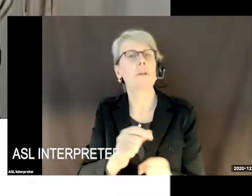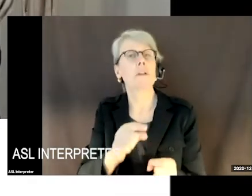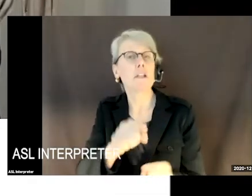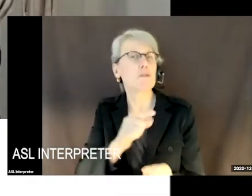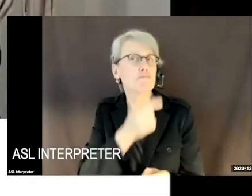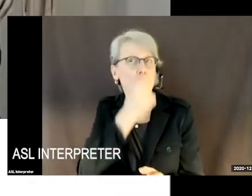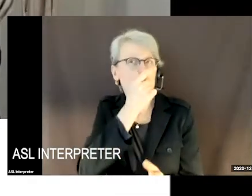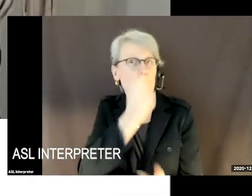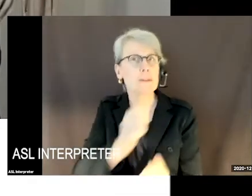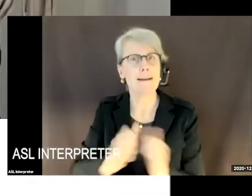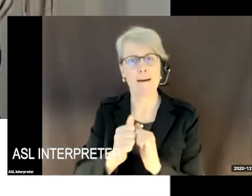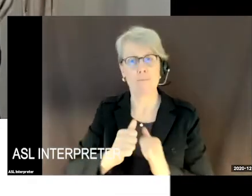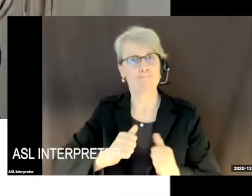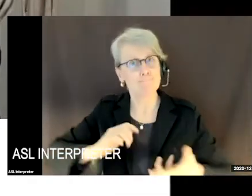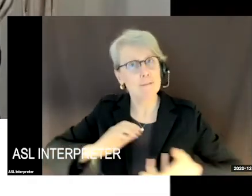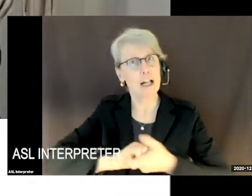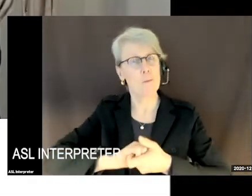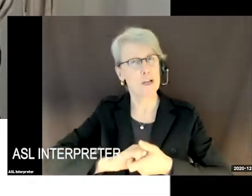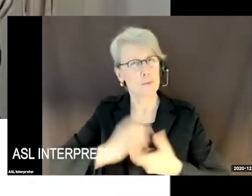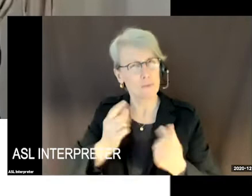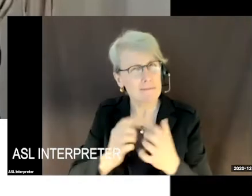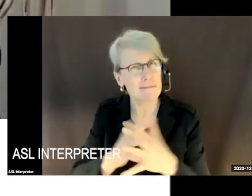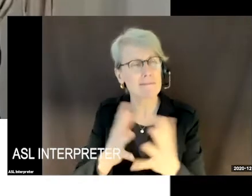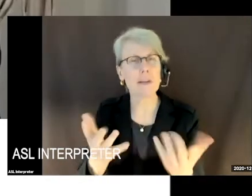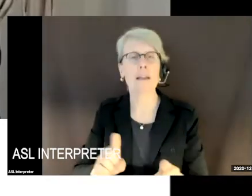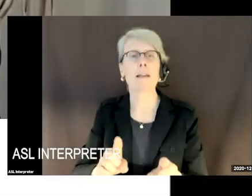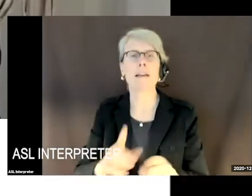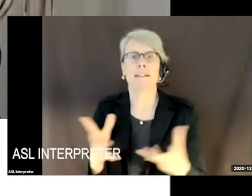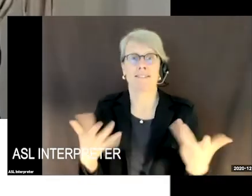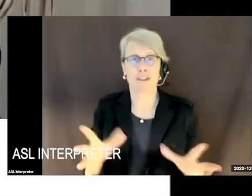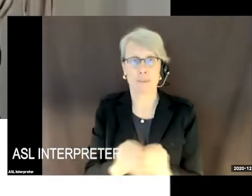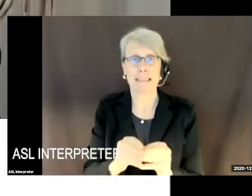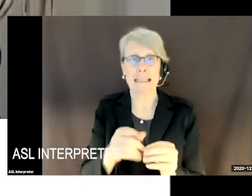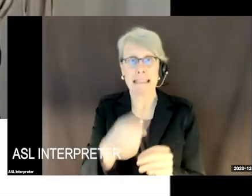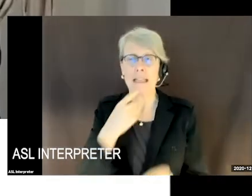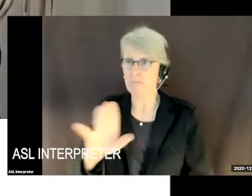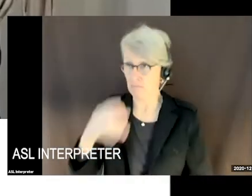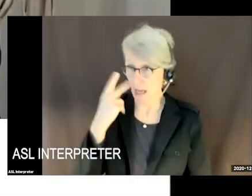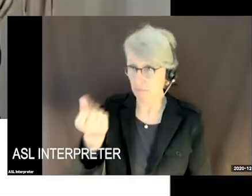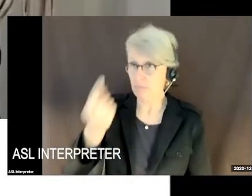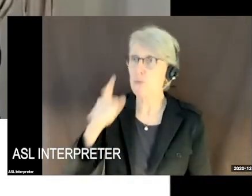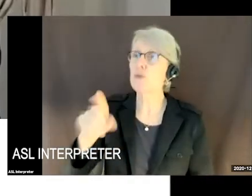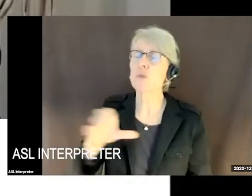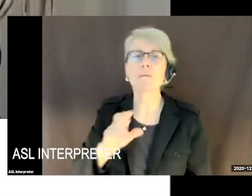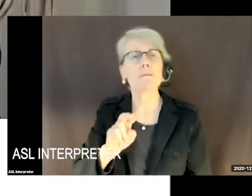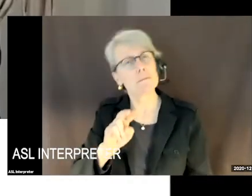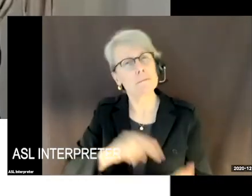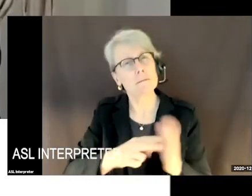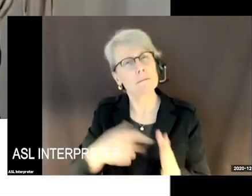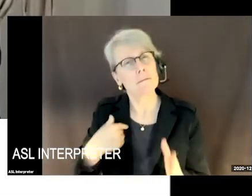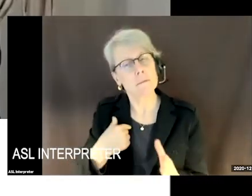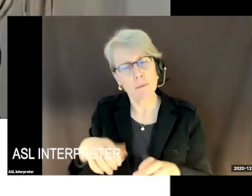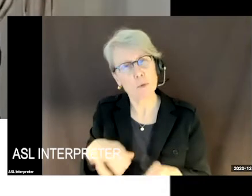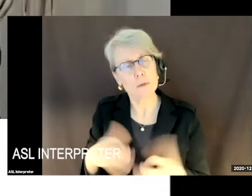he was interested in methodology. Anyhow, we had a good meeting. He came up to me at the end of the day, said, Adam, I see what you're doing. So I said, well,